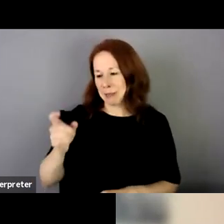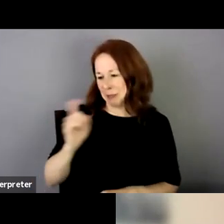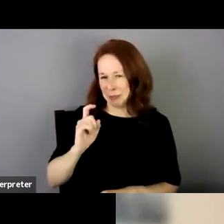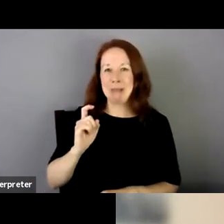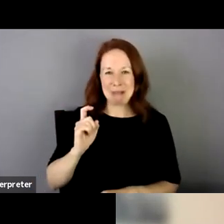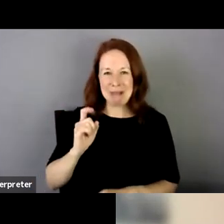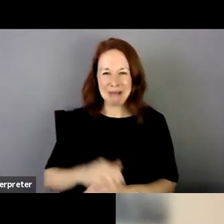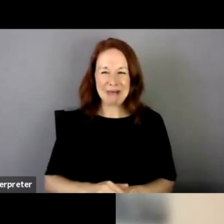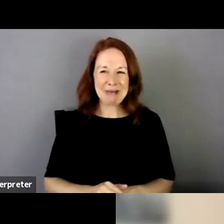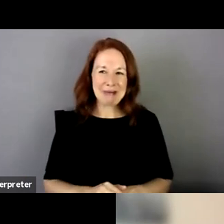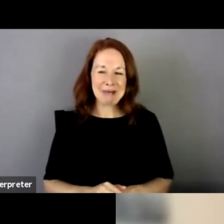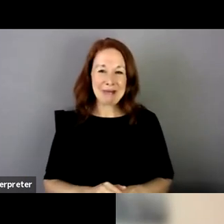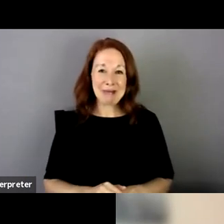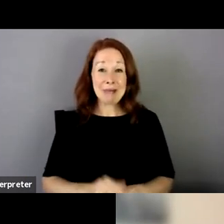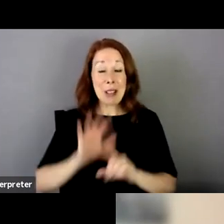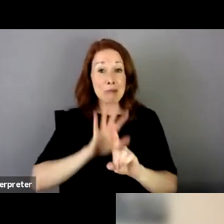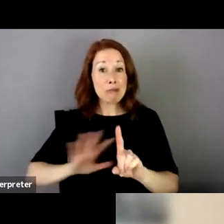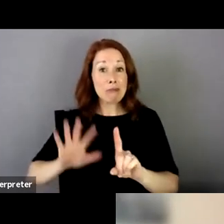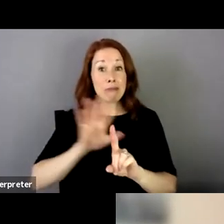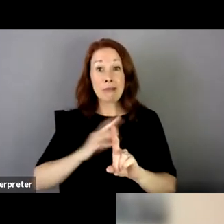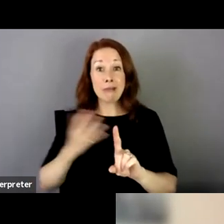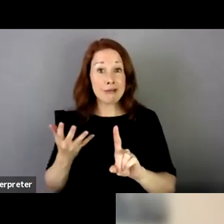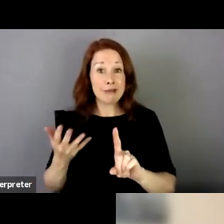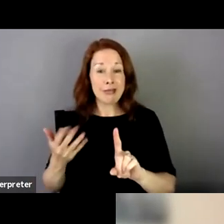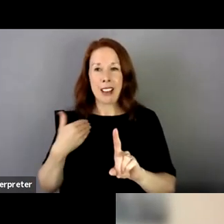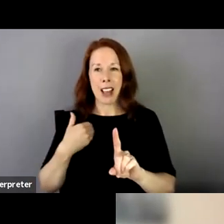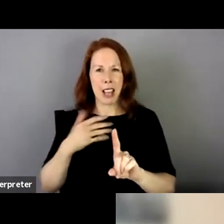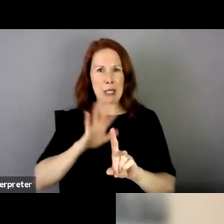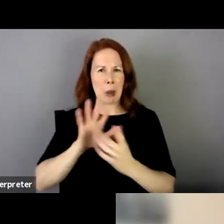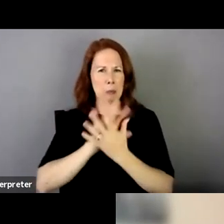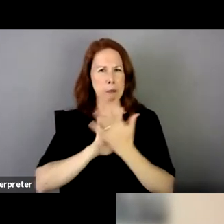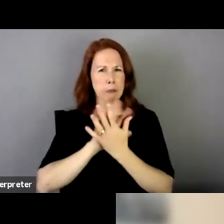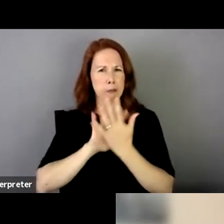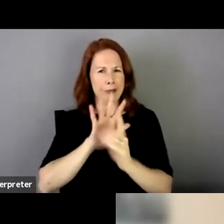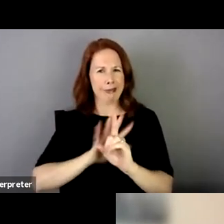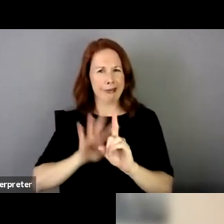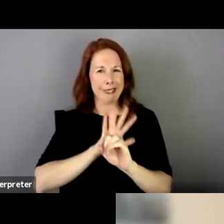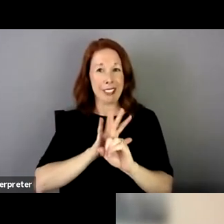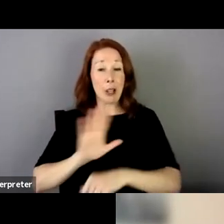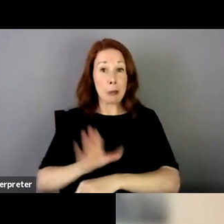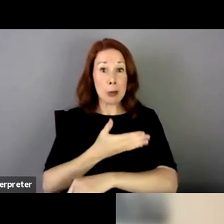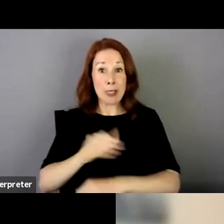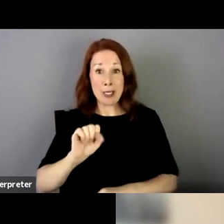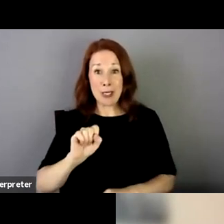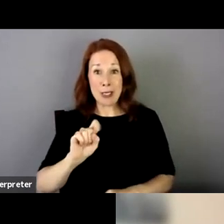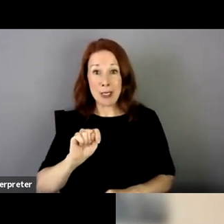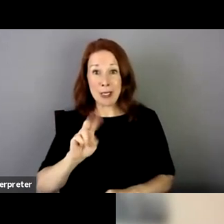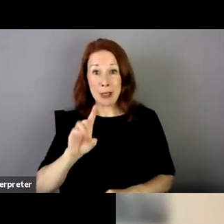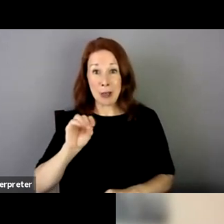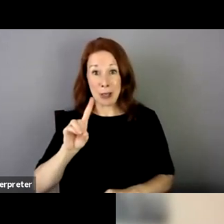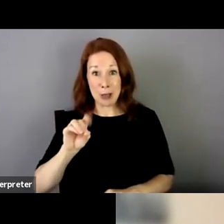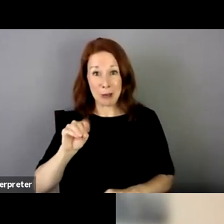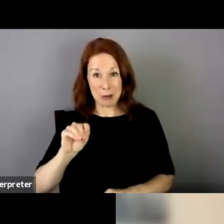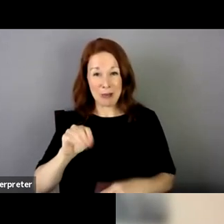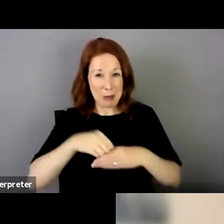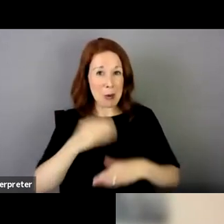me. And in my background today, I have a blurred vision of our music studio in my home on